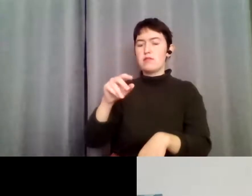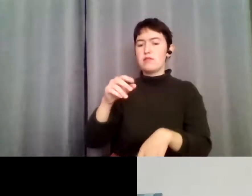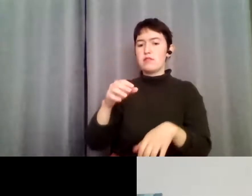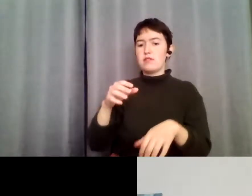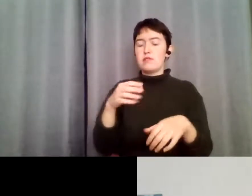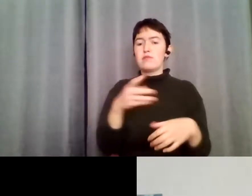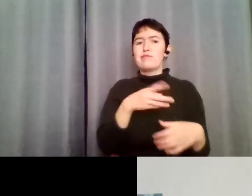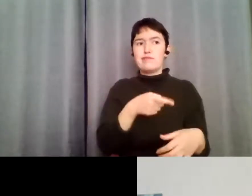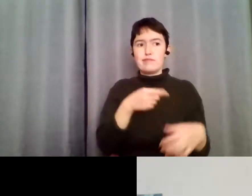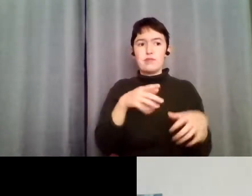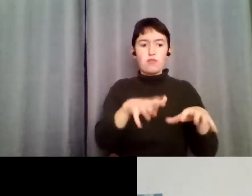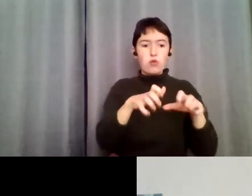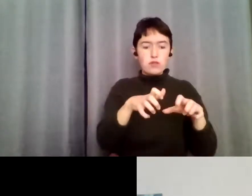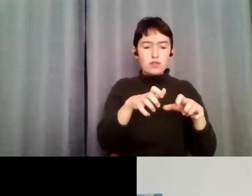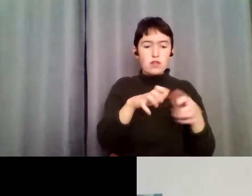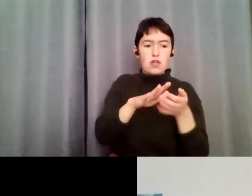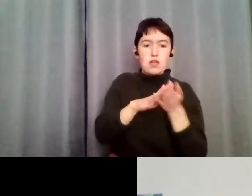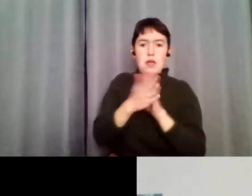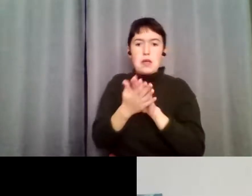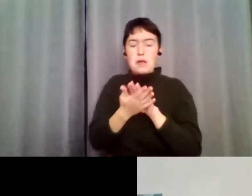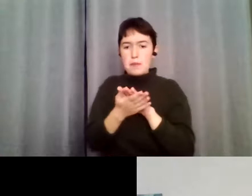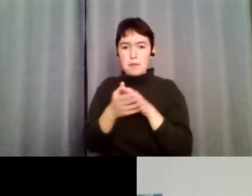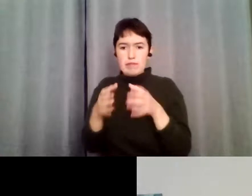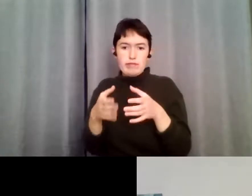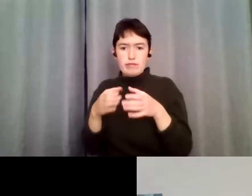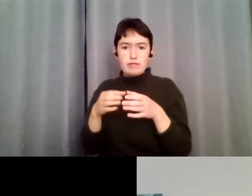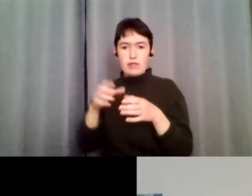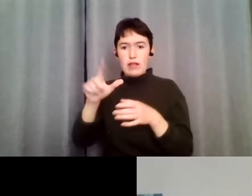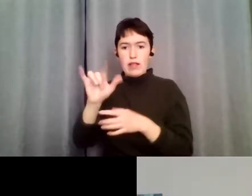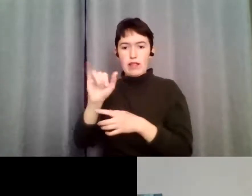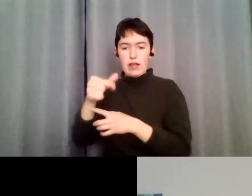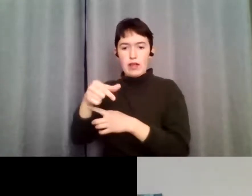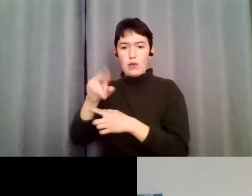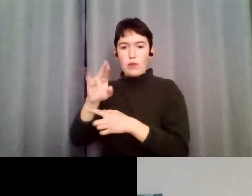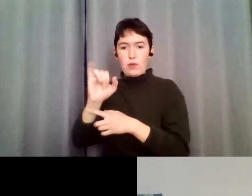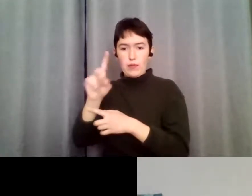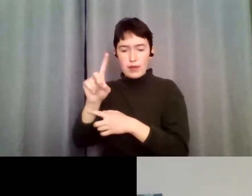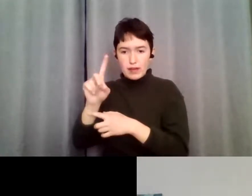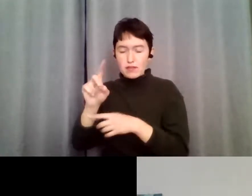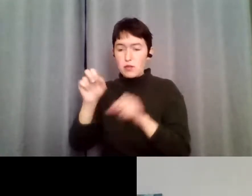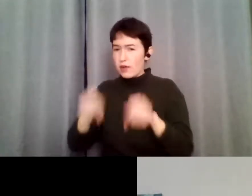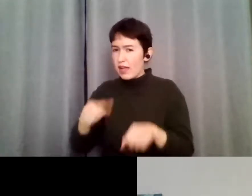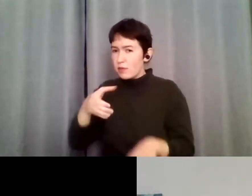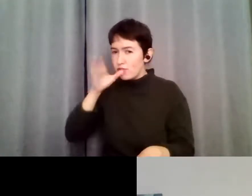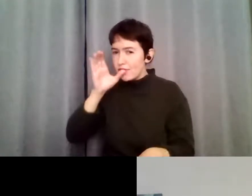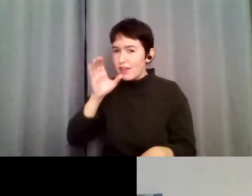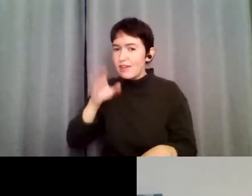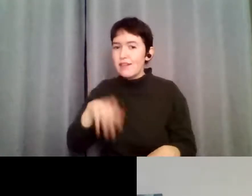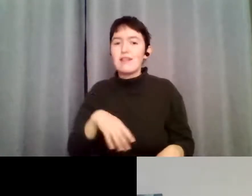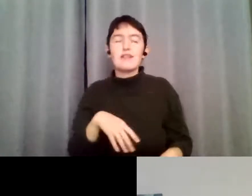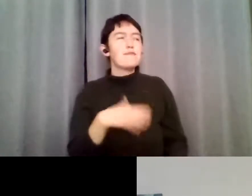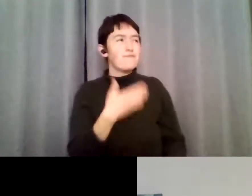Another really good question. So the short answer is we're not sure. And the reason we're not,